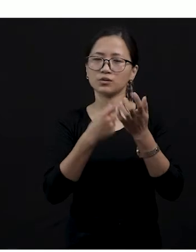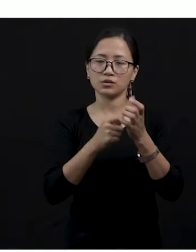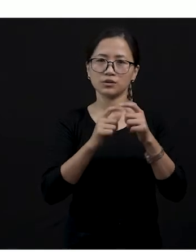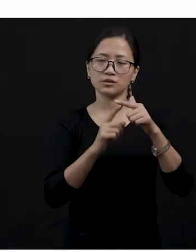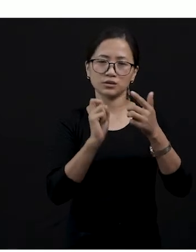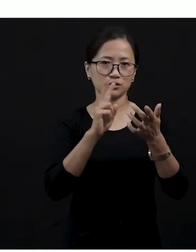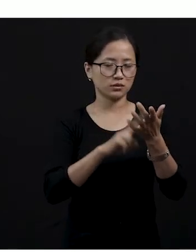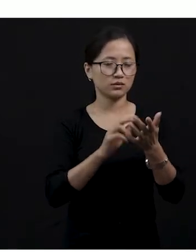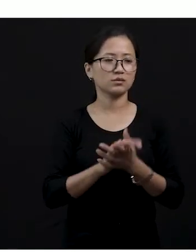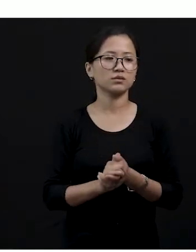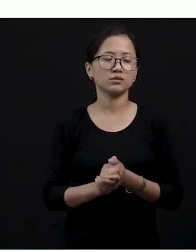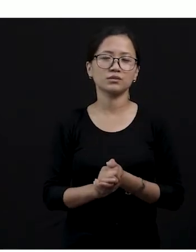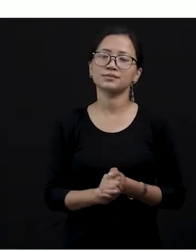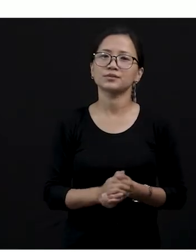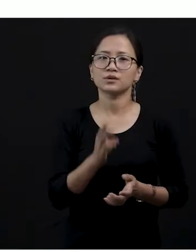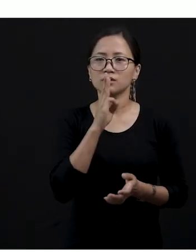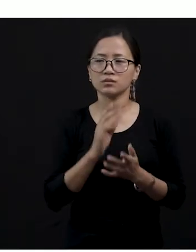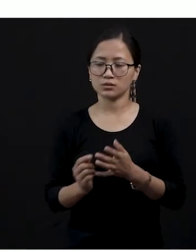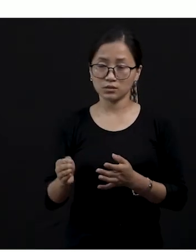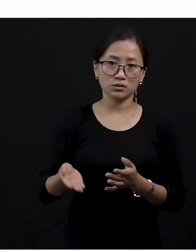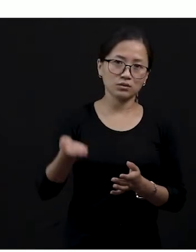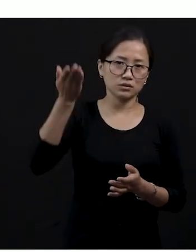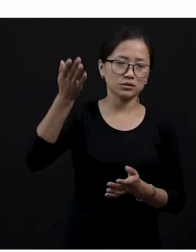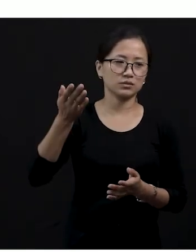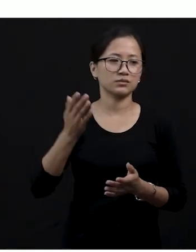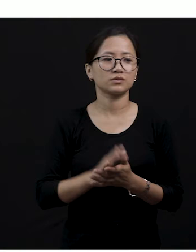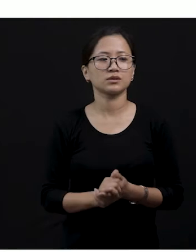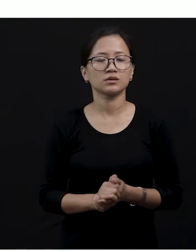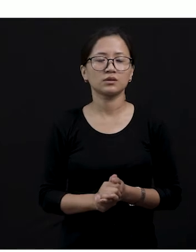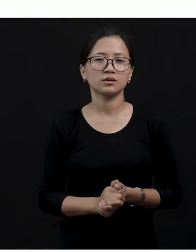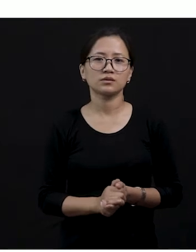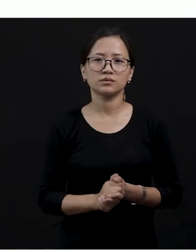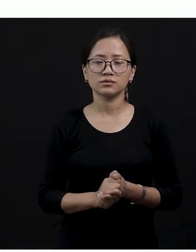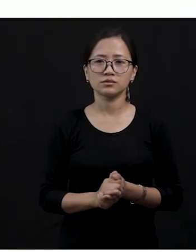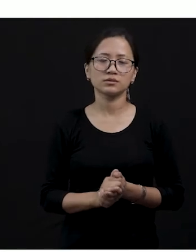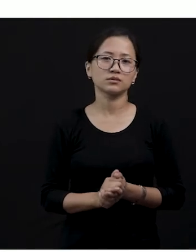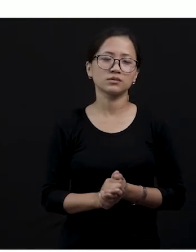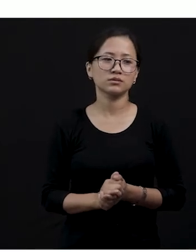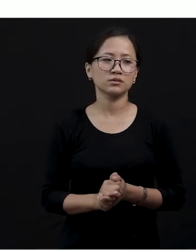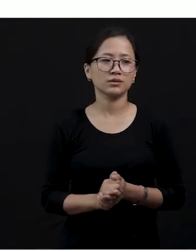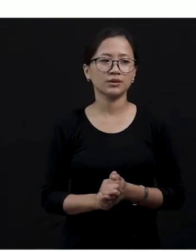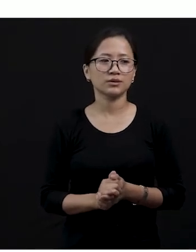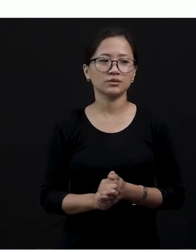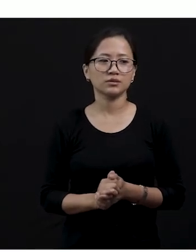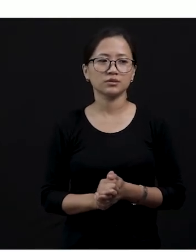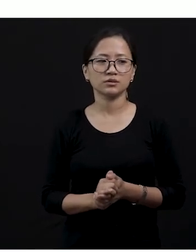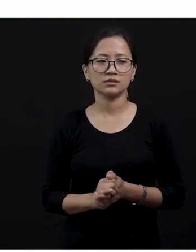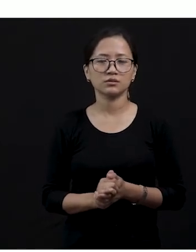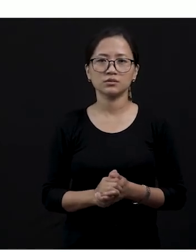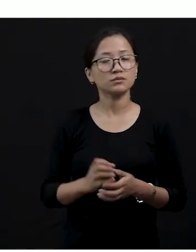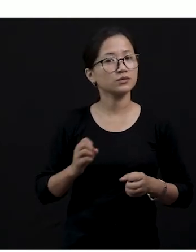by evaporation, water goes up as gases, okay, as gases, and they